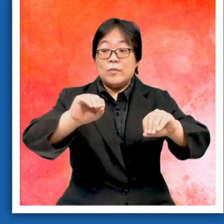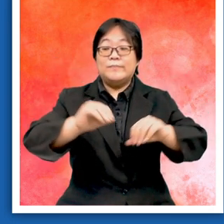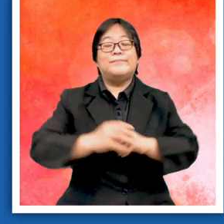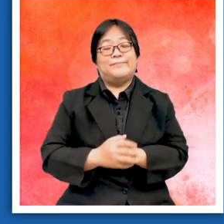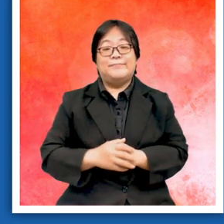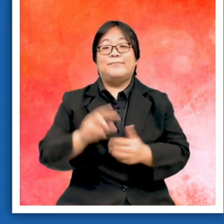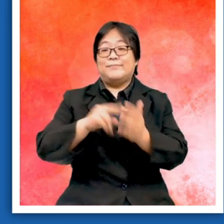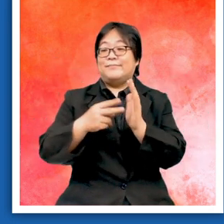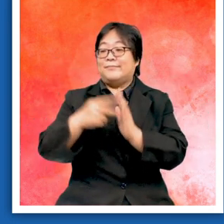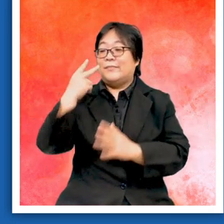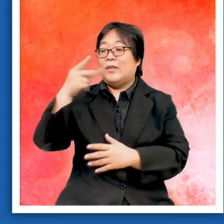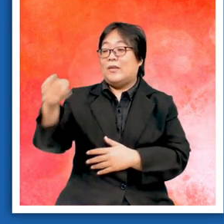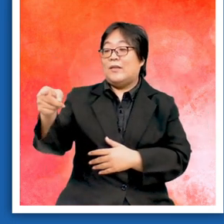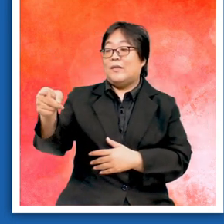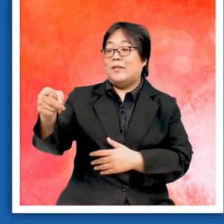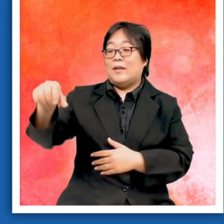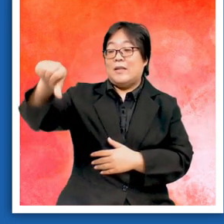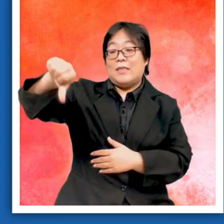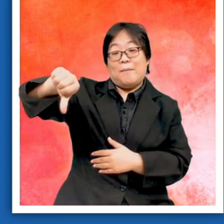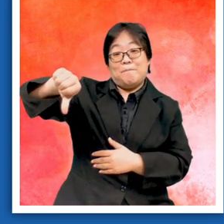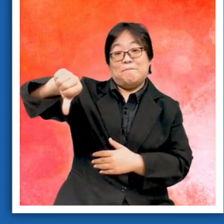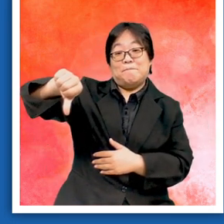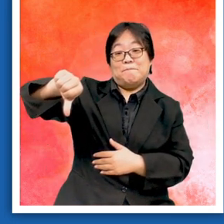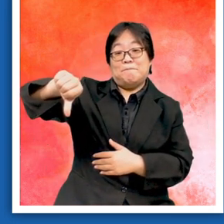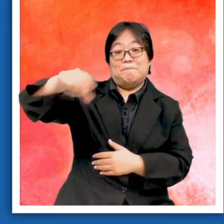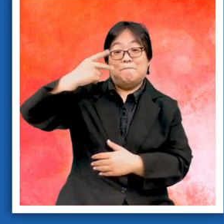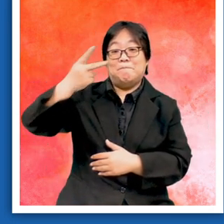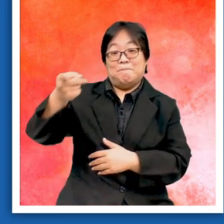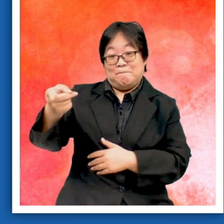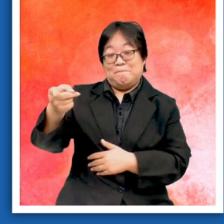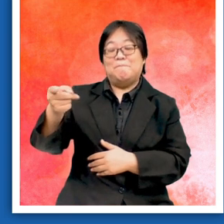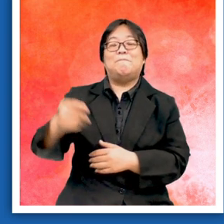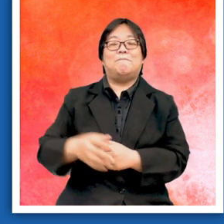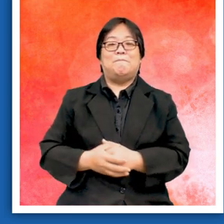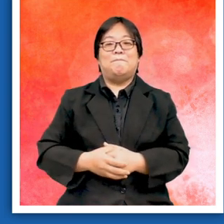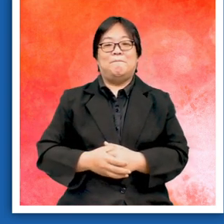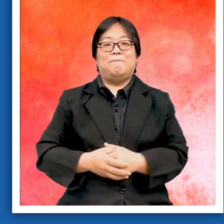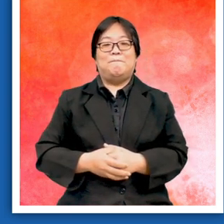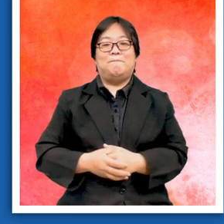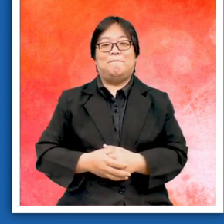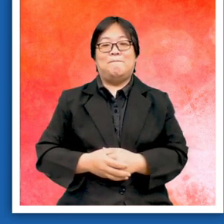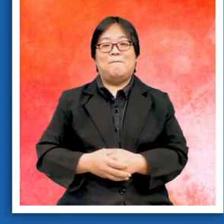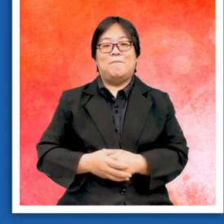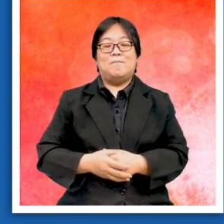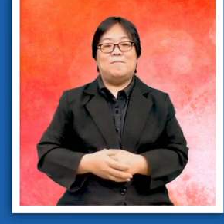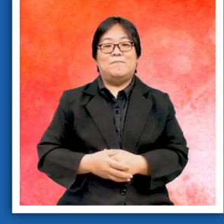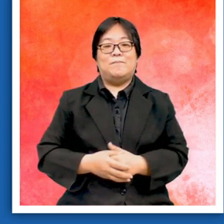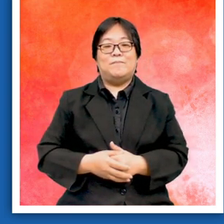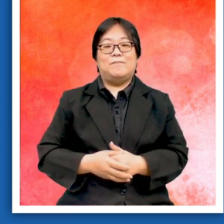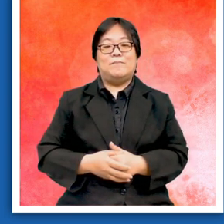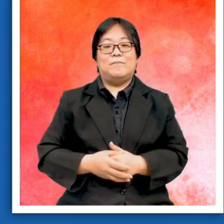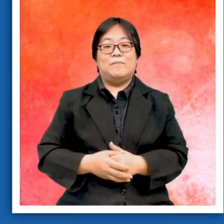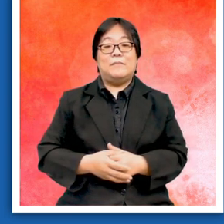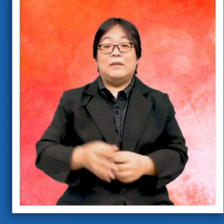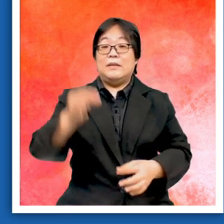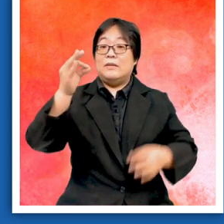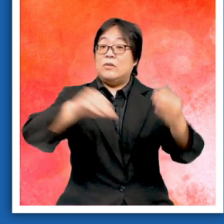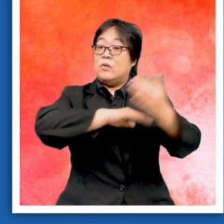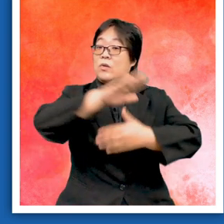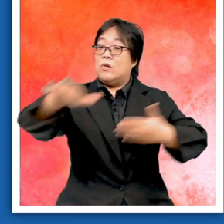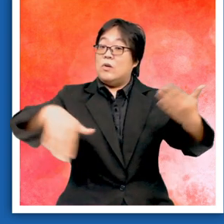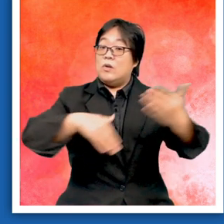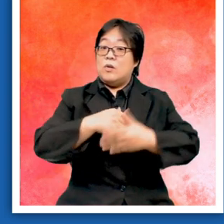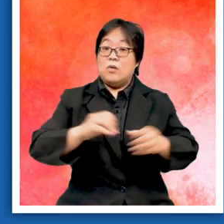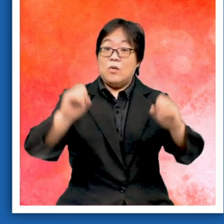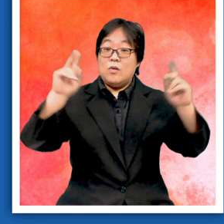then you will see this thumbs down icon triggered. If all okay, then you